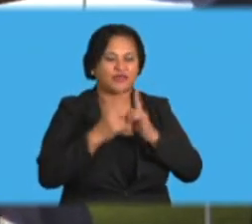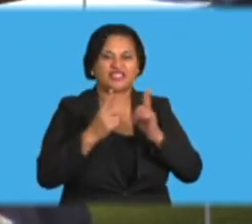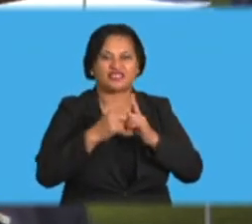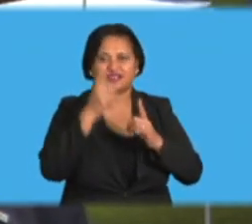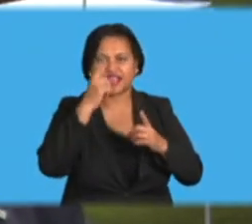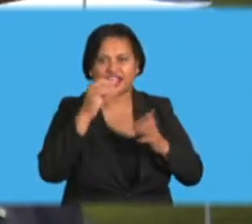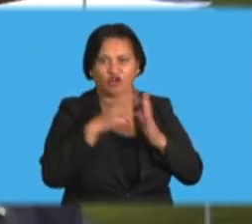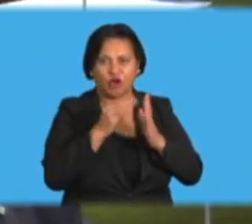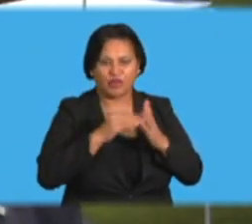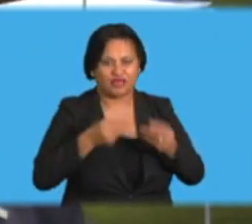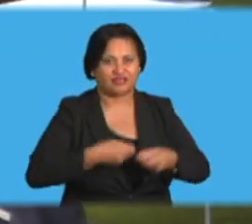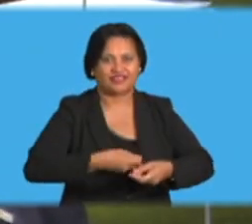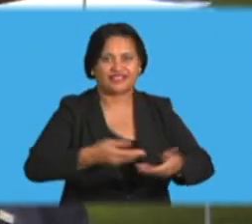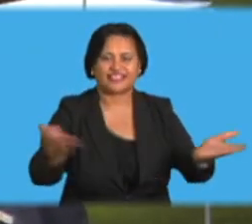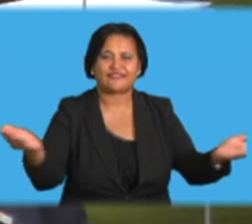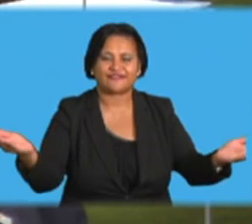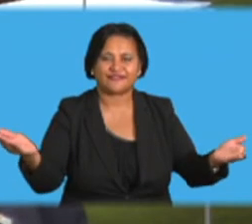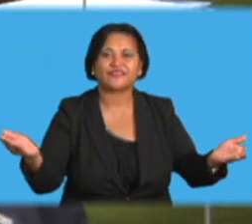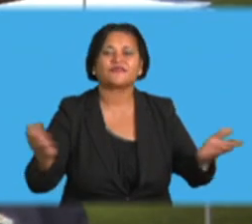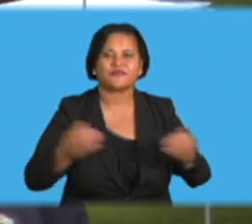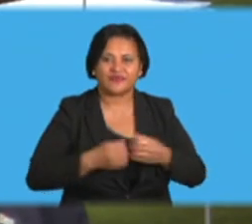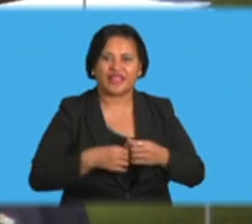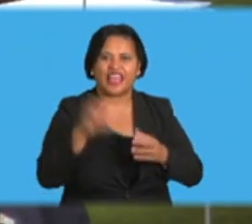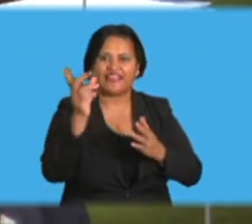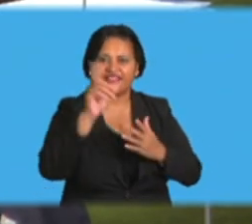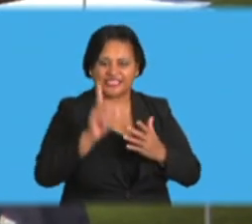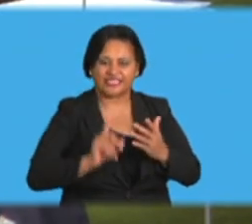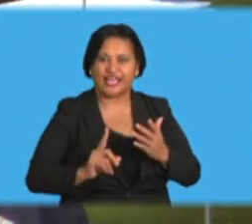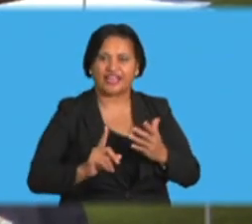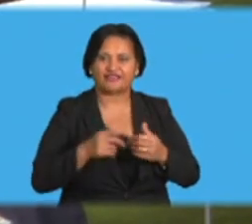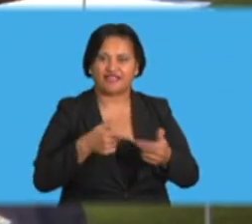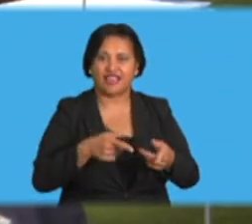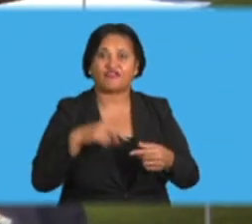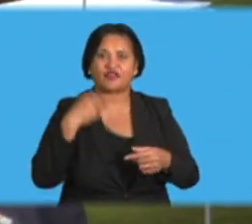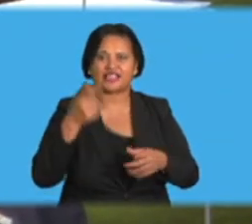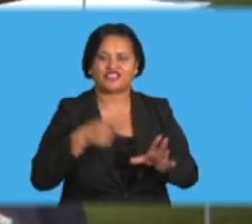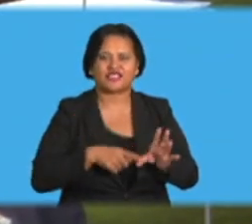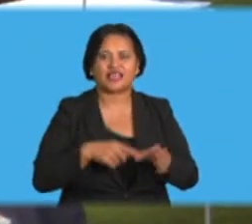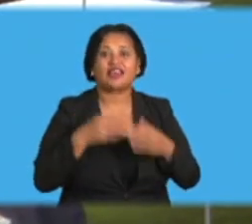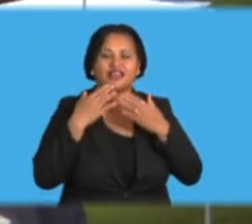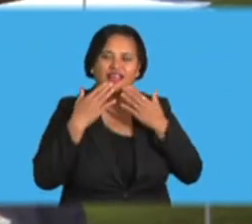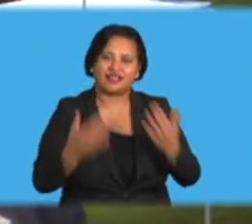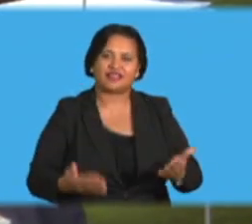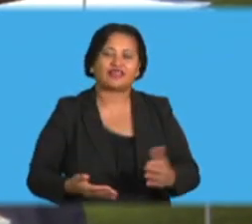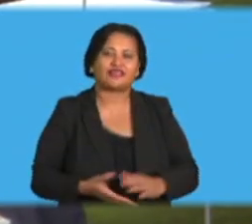that, and we've had some local designers who put that together for us. Thank you, Mr. Speaker.